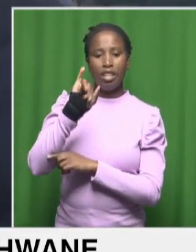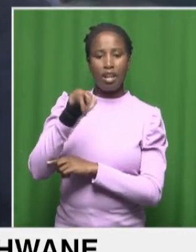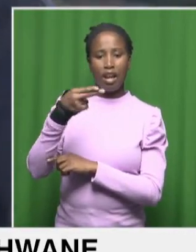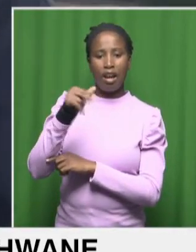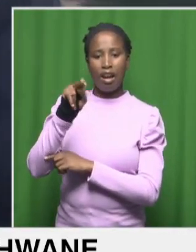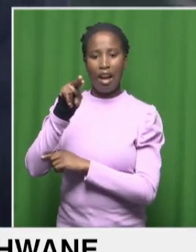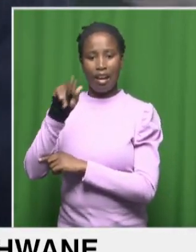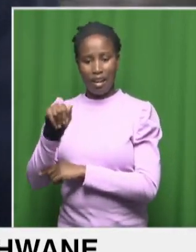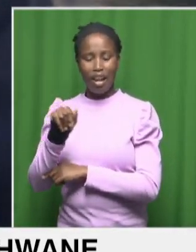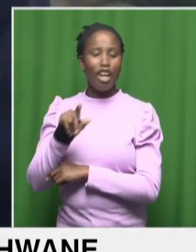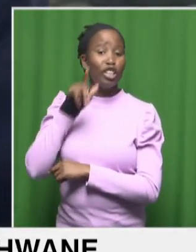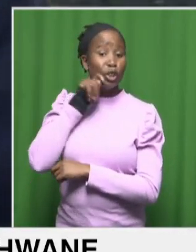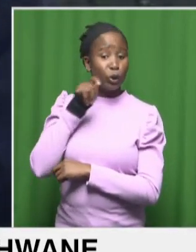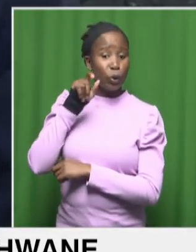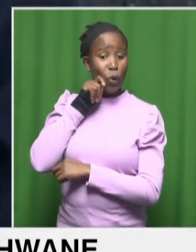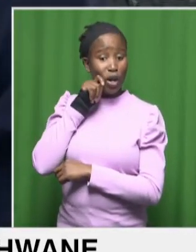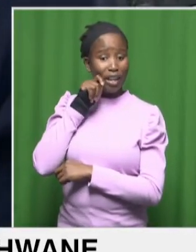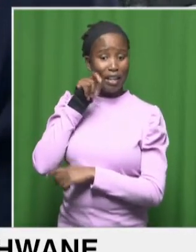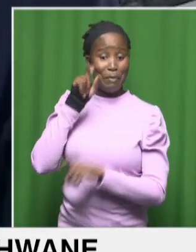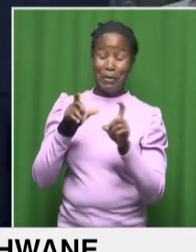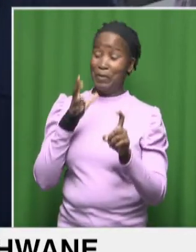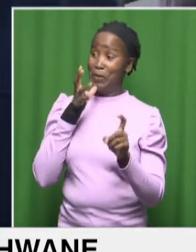absolute powerhouse here.